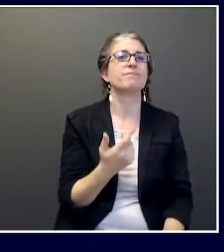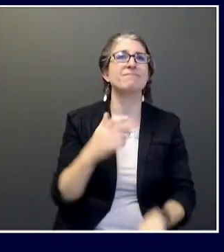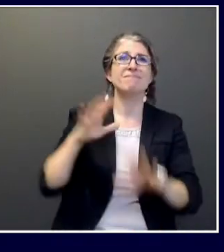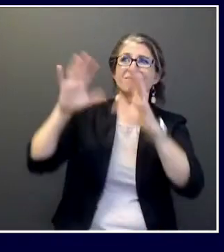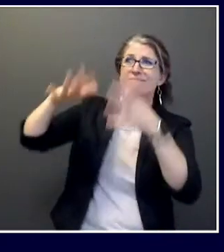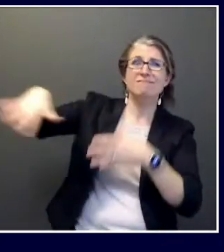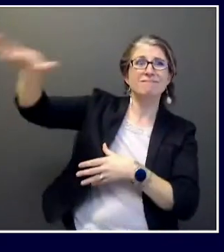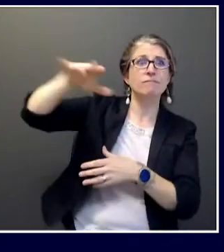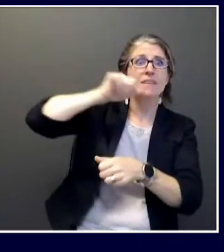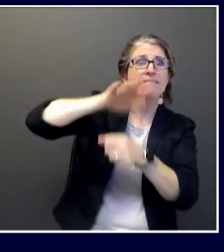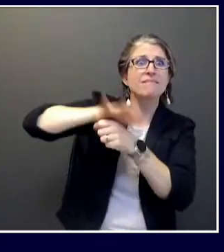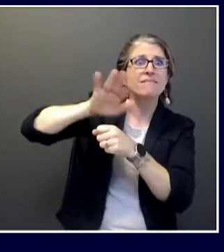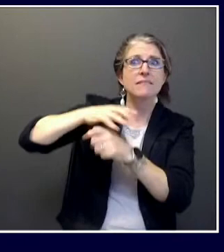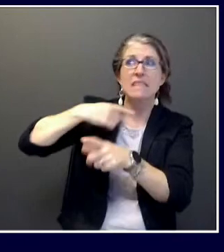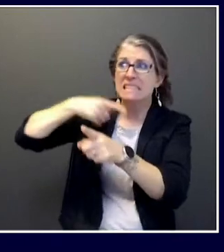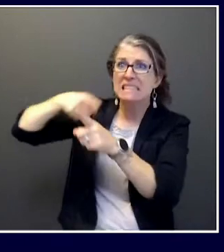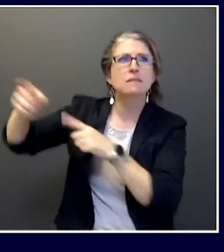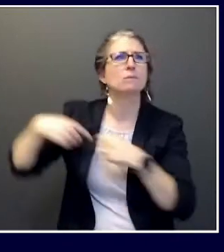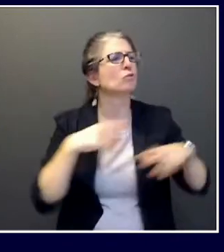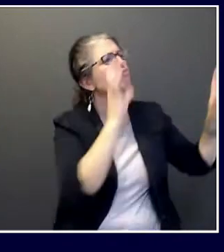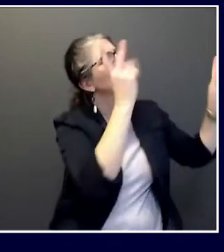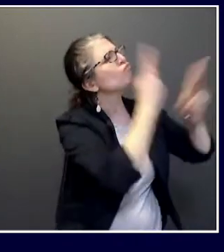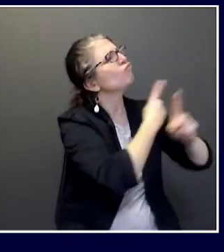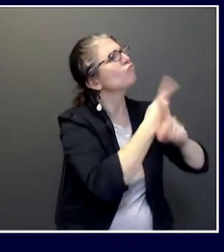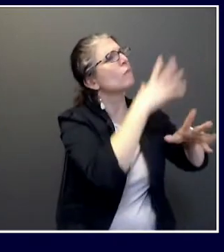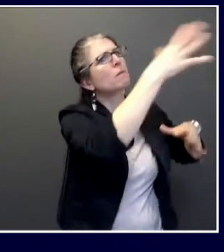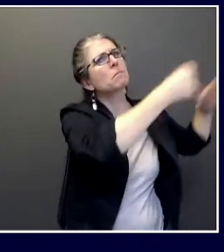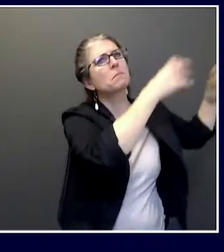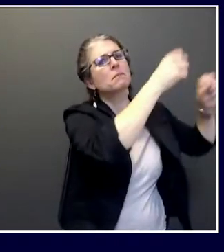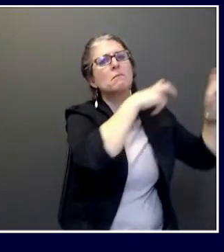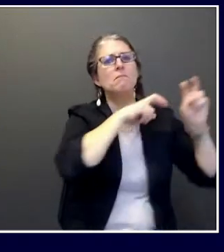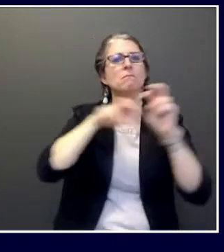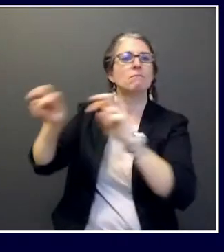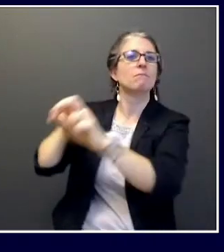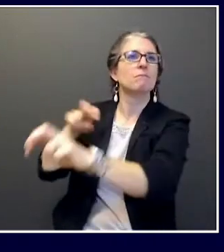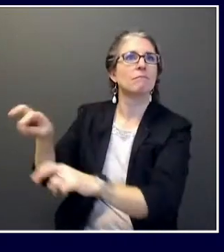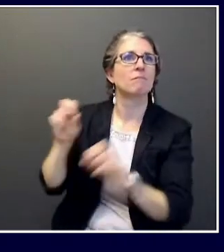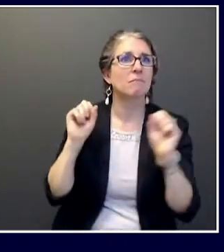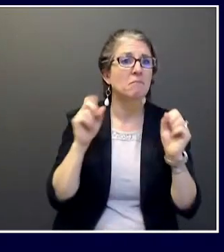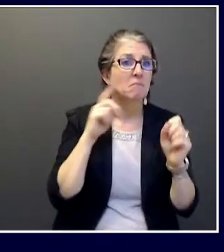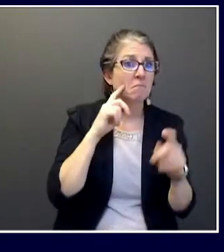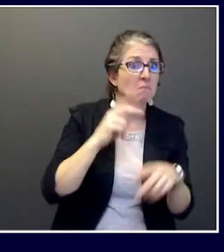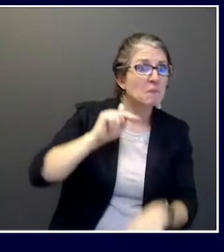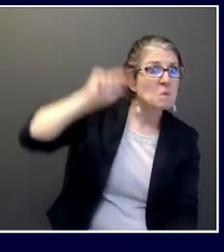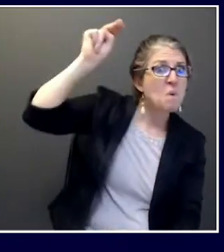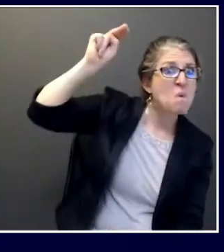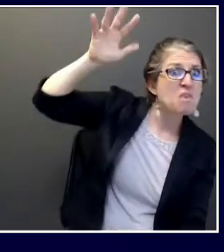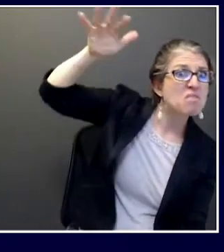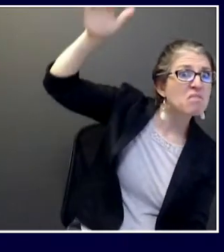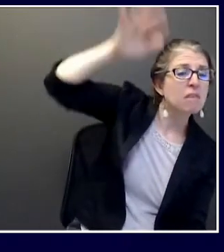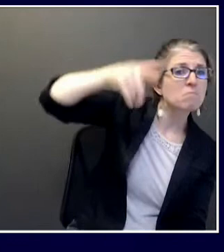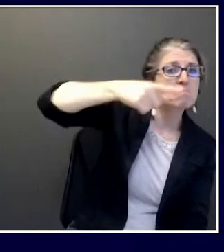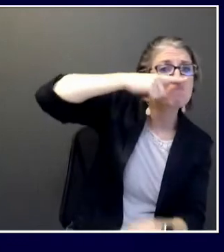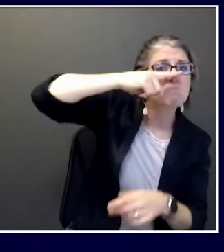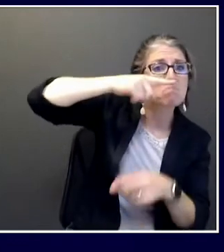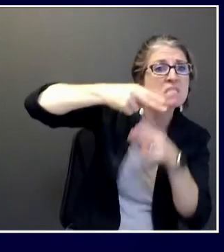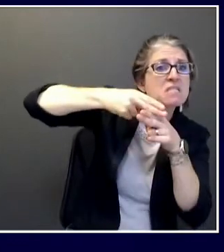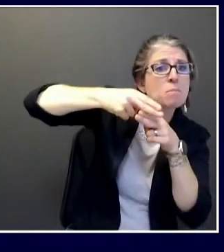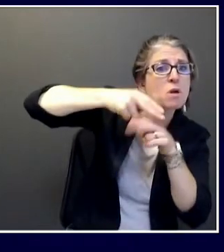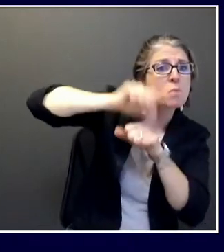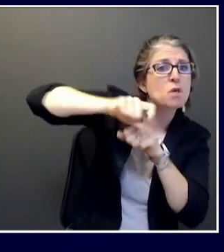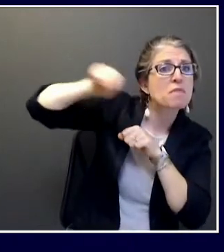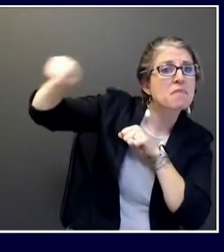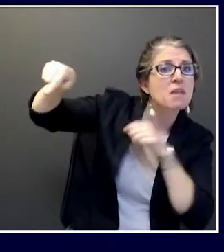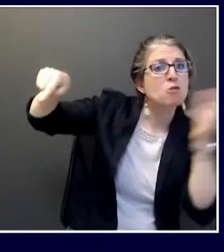say, oh, well, that staffing agency may be able to help you. Or we know different hospitals in the state who may be able to have some sort of mutual